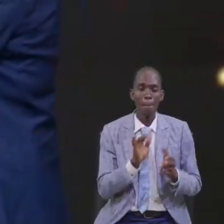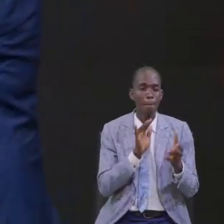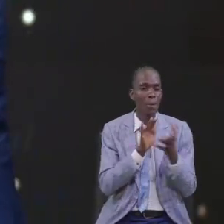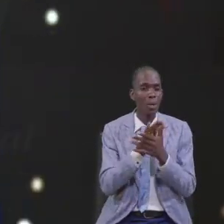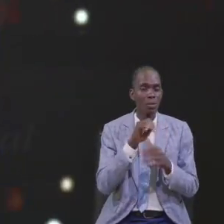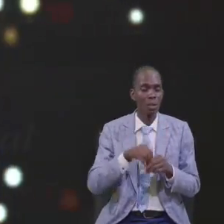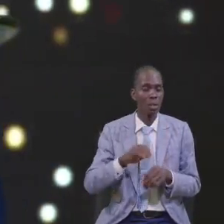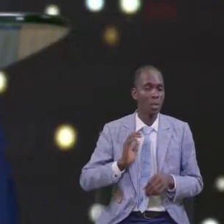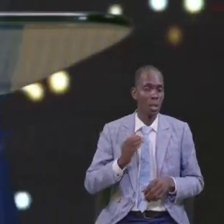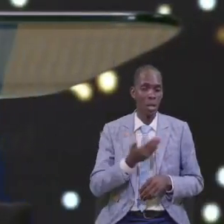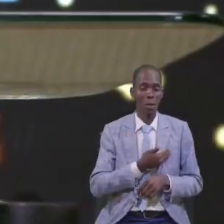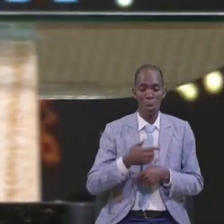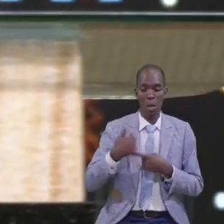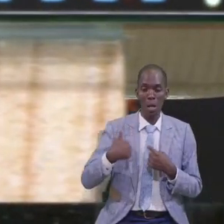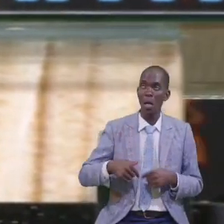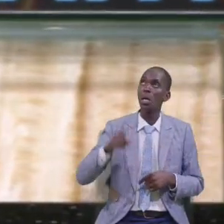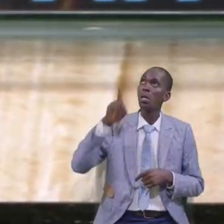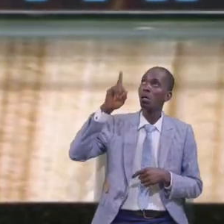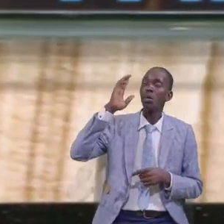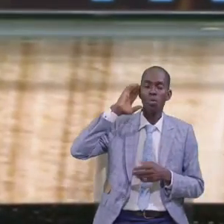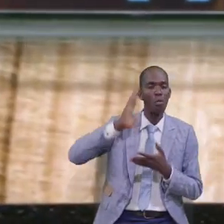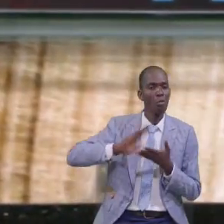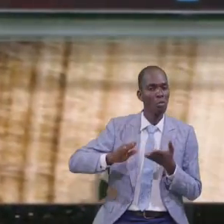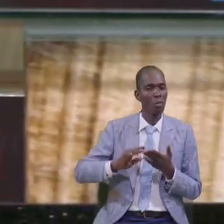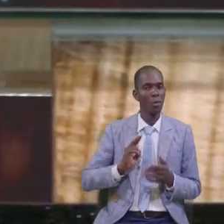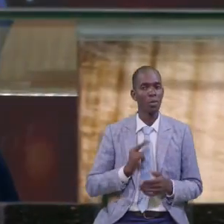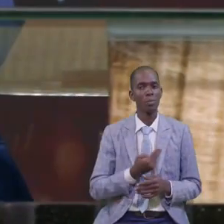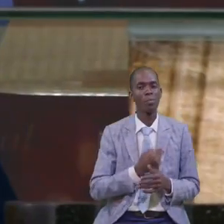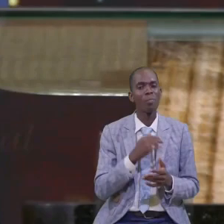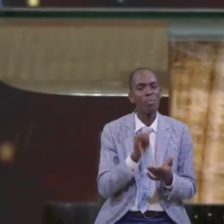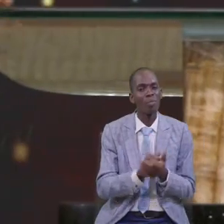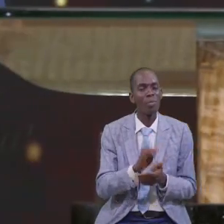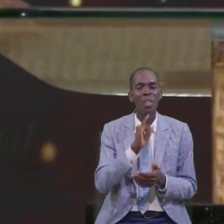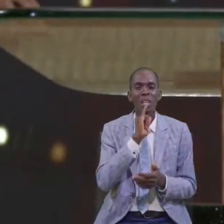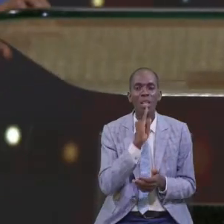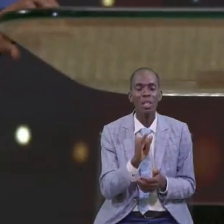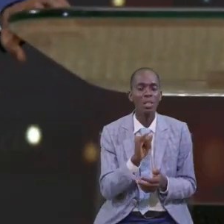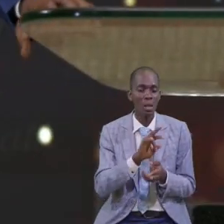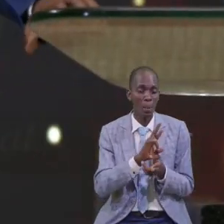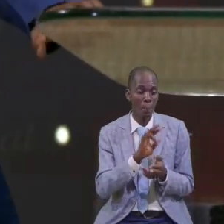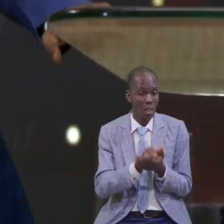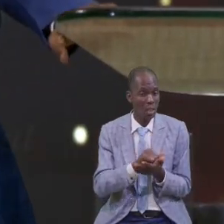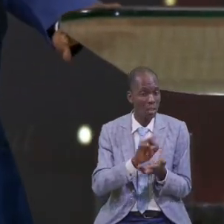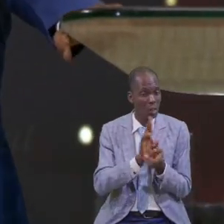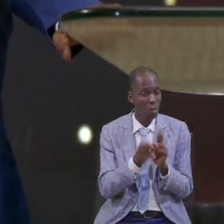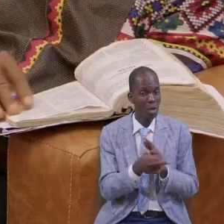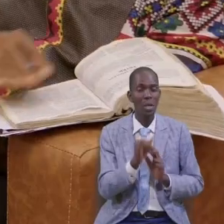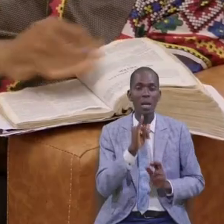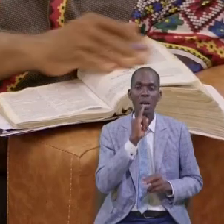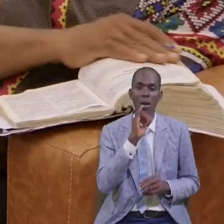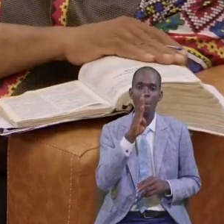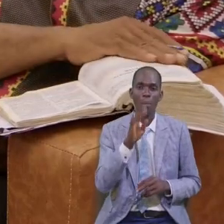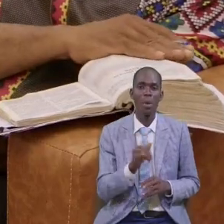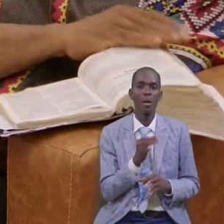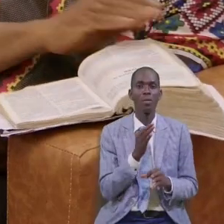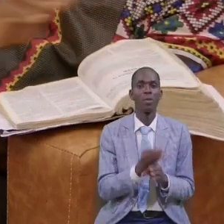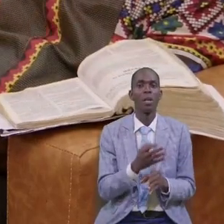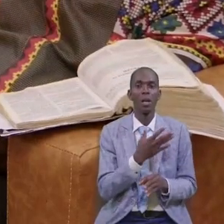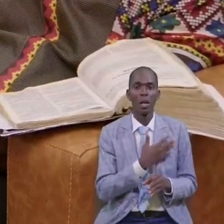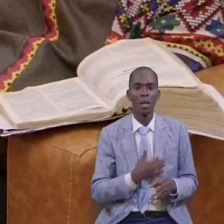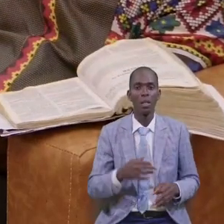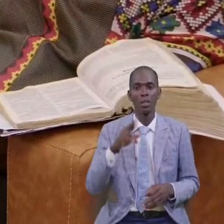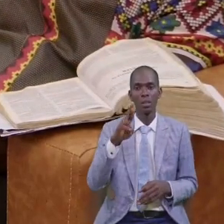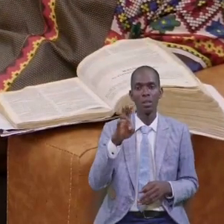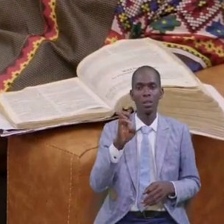heart, he will forgive us. That repentance is by faith, and the restitution is by